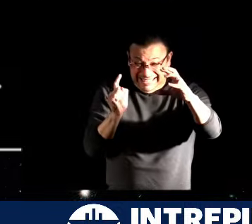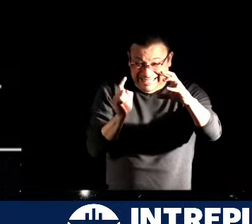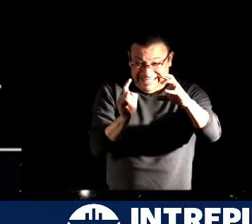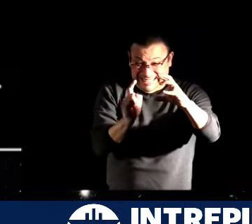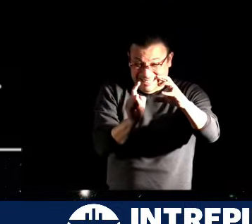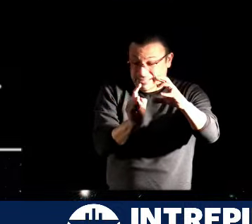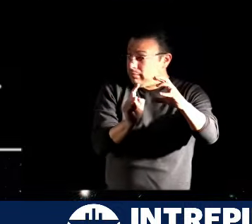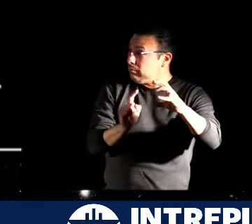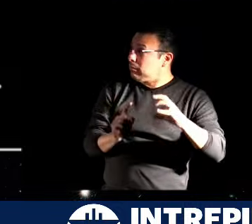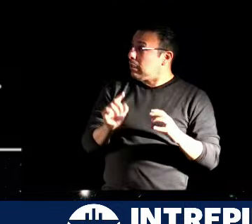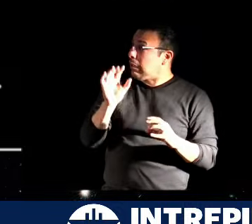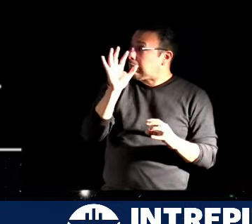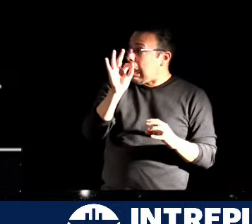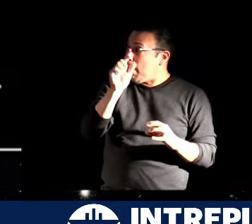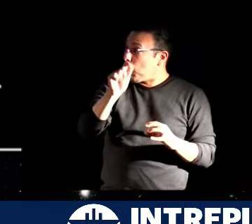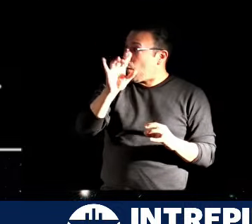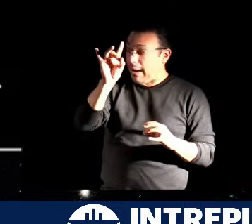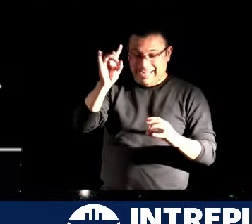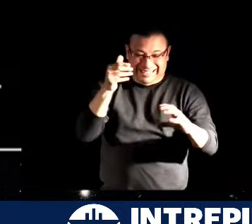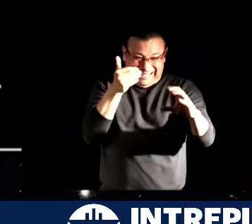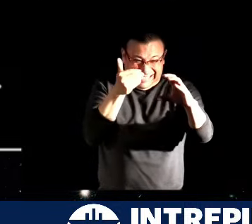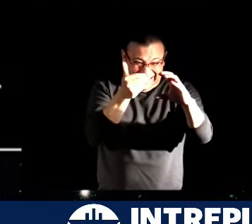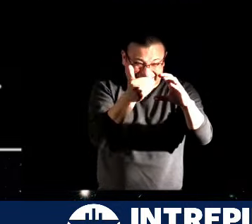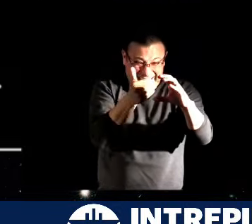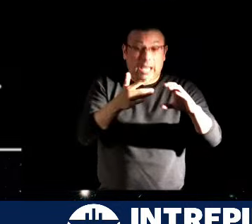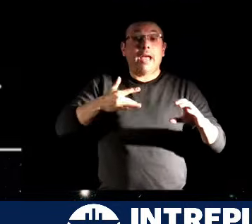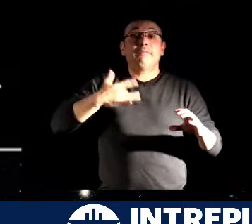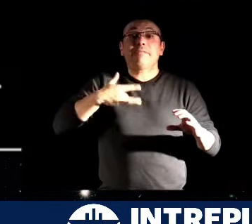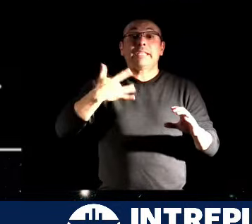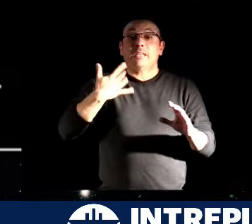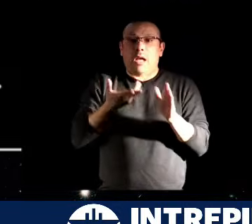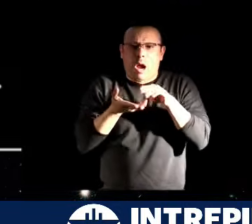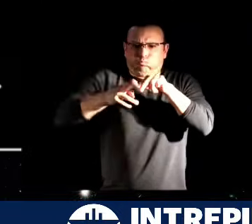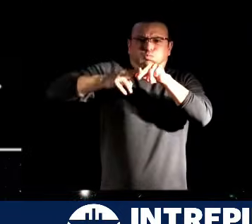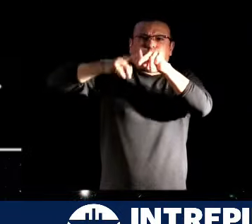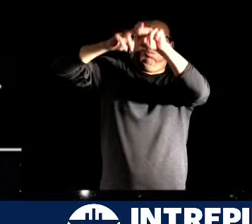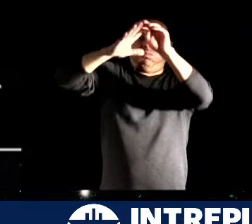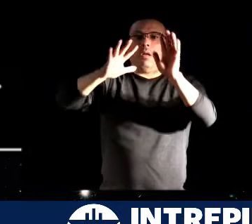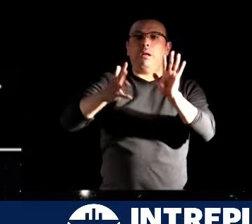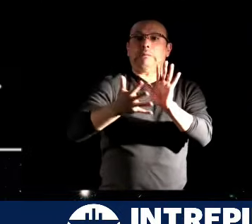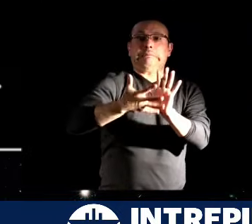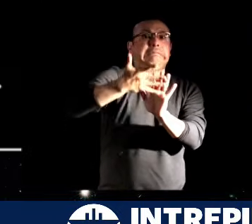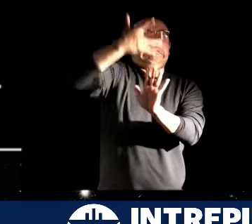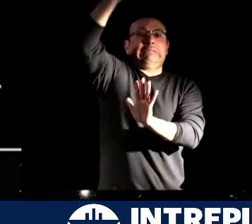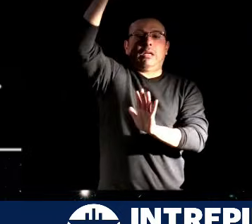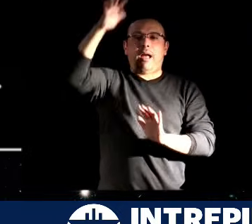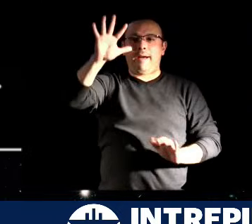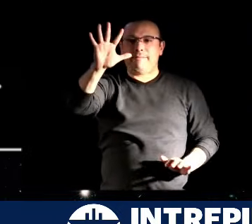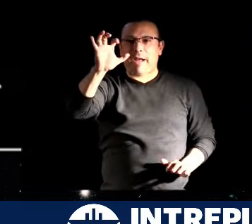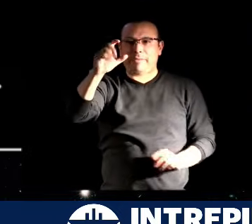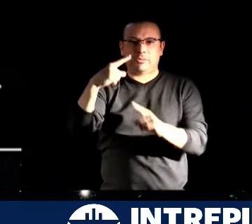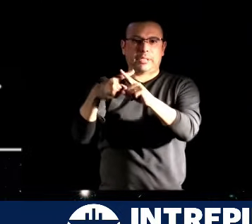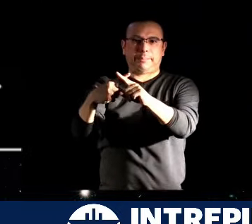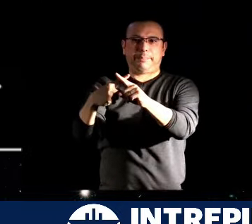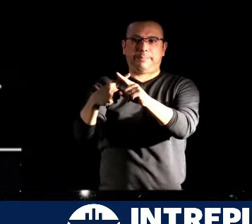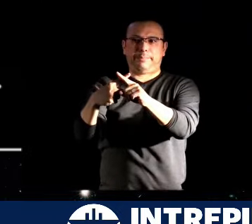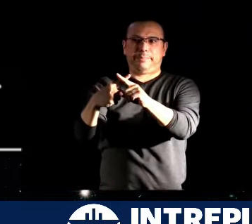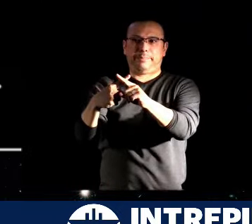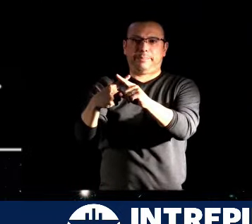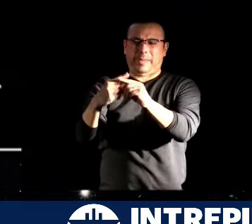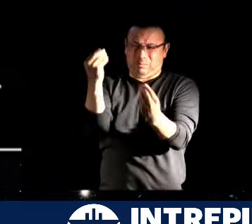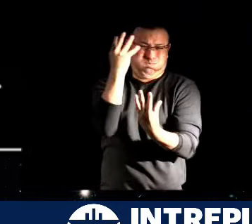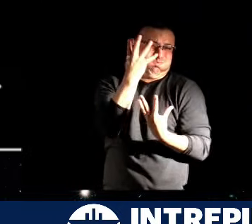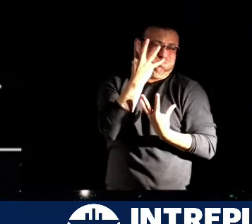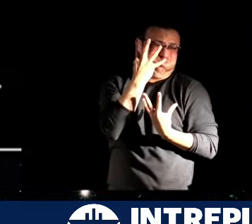solar radii, you're feeling about 500 times that. And that's what it's really hard to deal with.